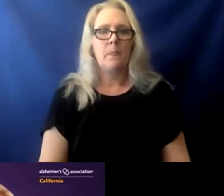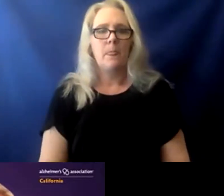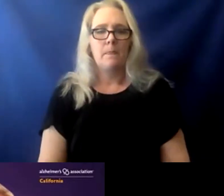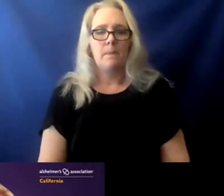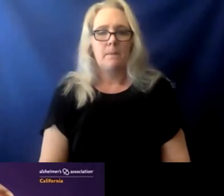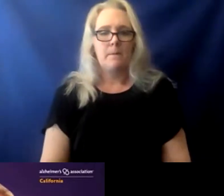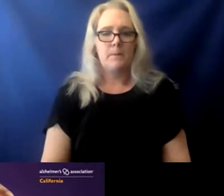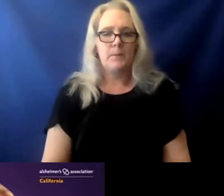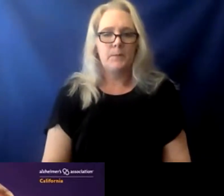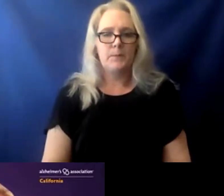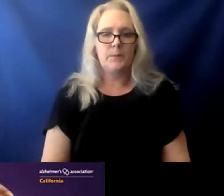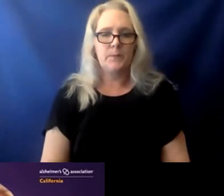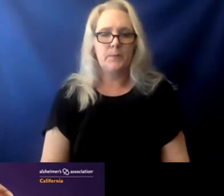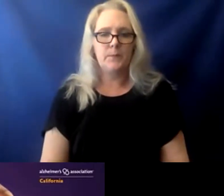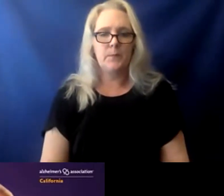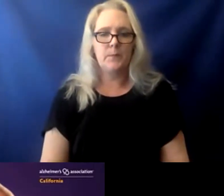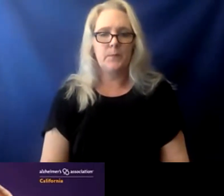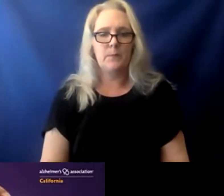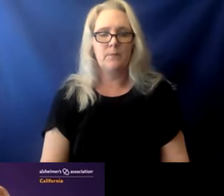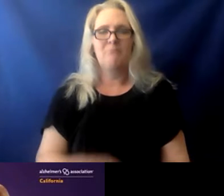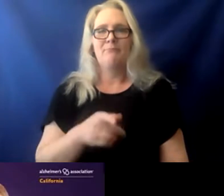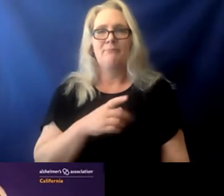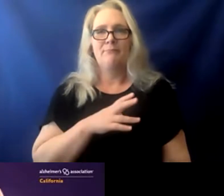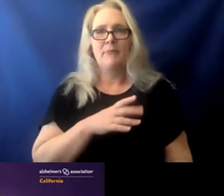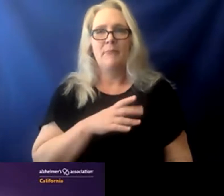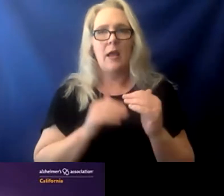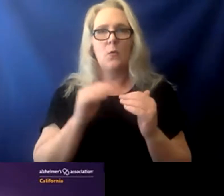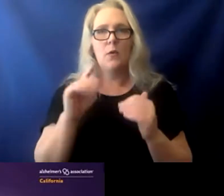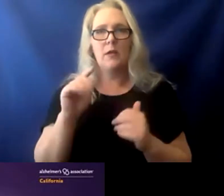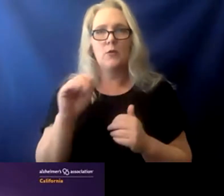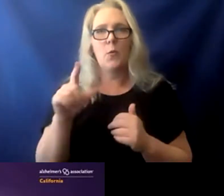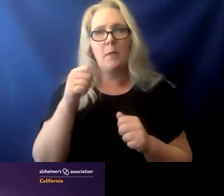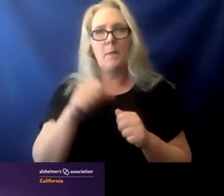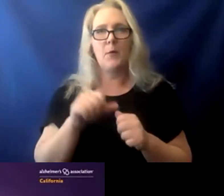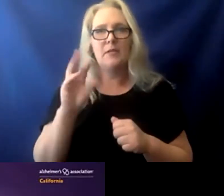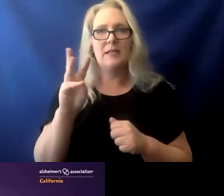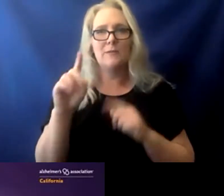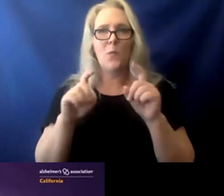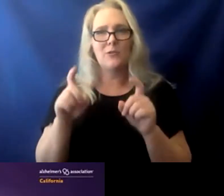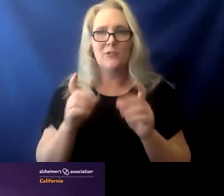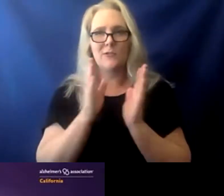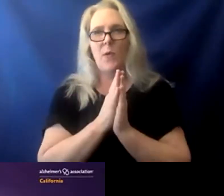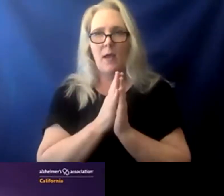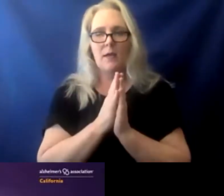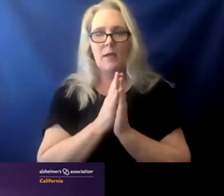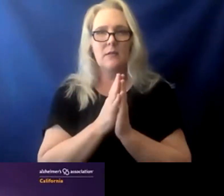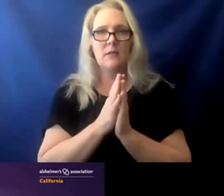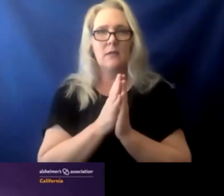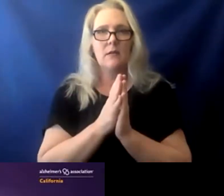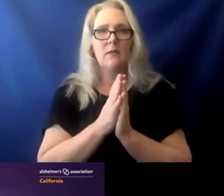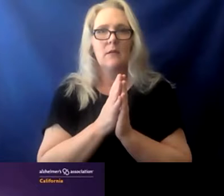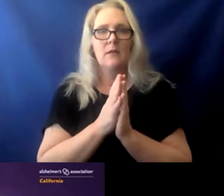You're reminding me of the equity tool from our equity work group with the 6 questions to ask. That's a